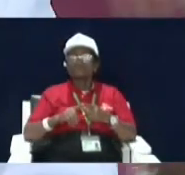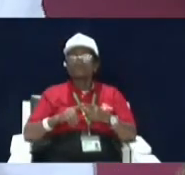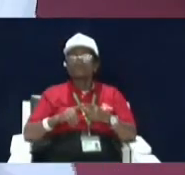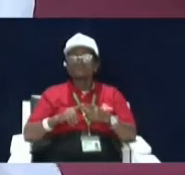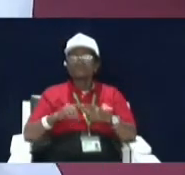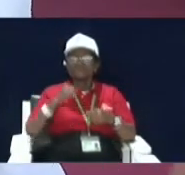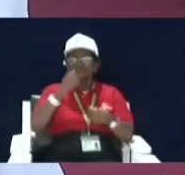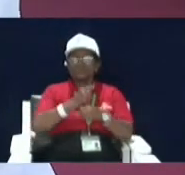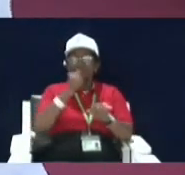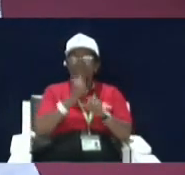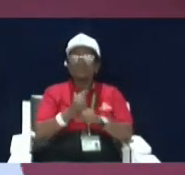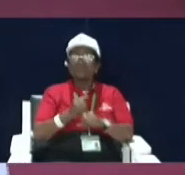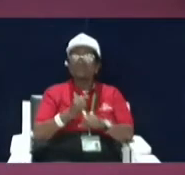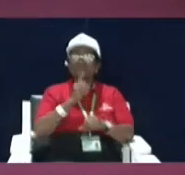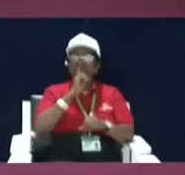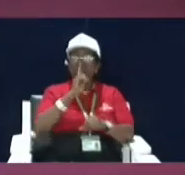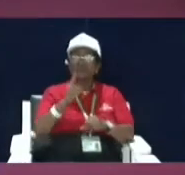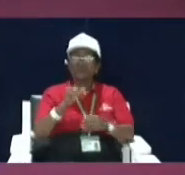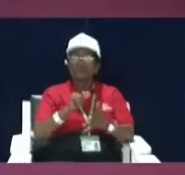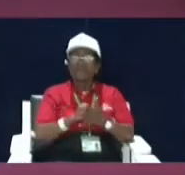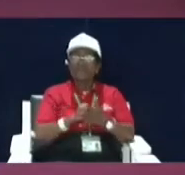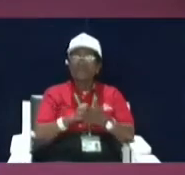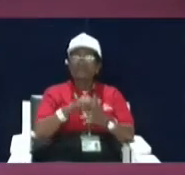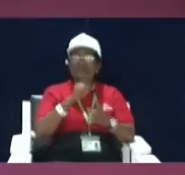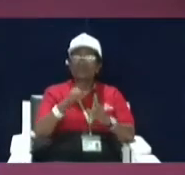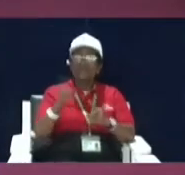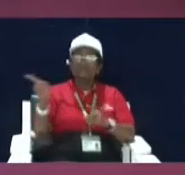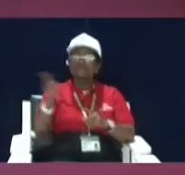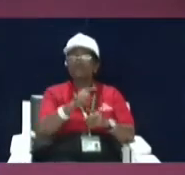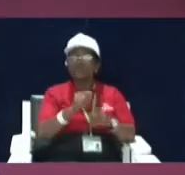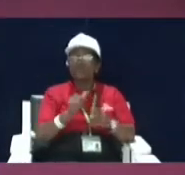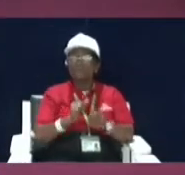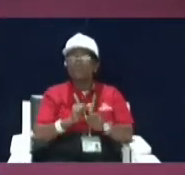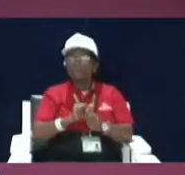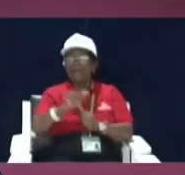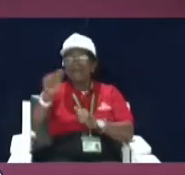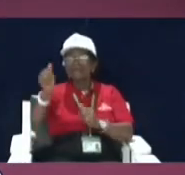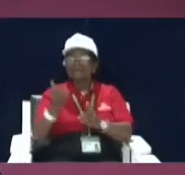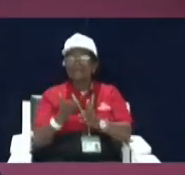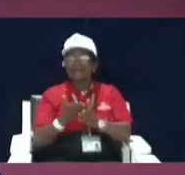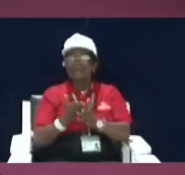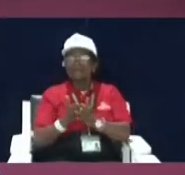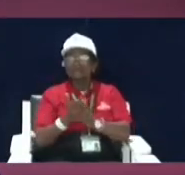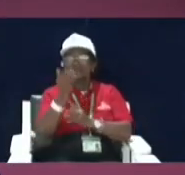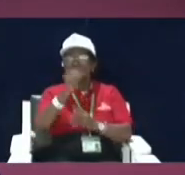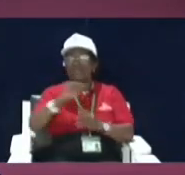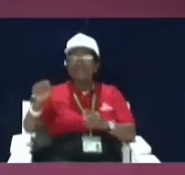make sure that when you are passing through a river of fire, it won't burn you.